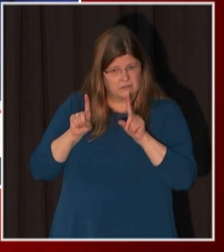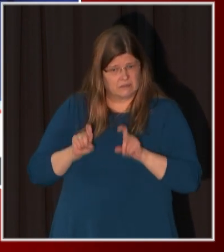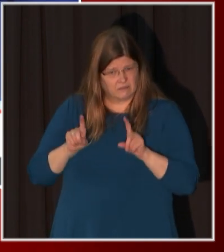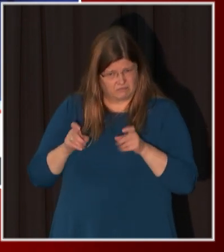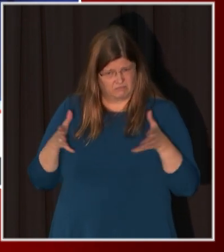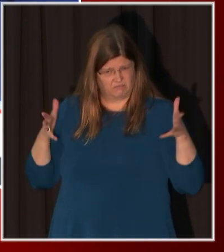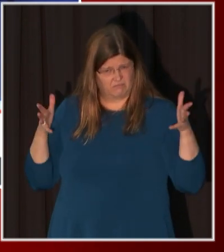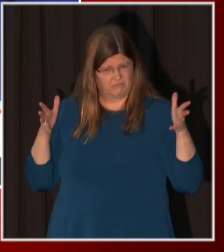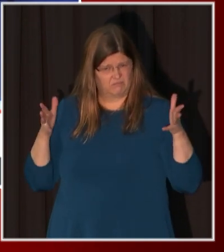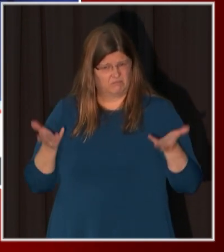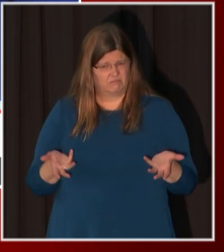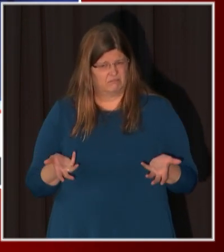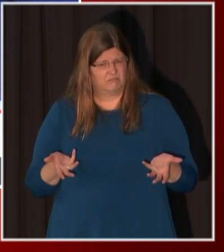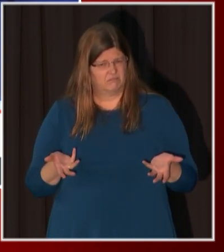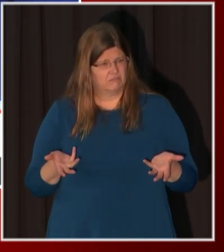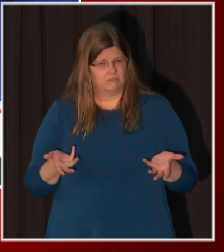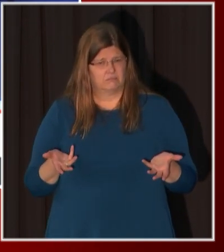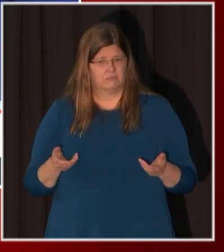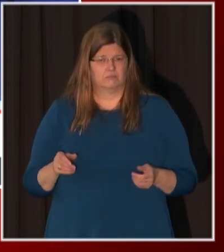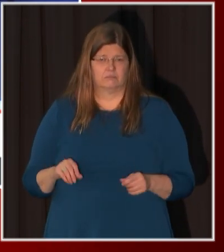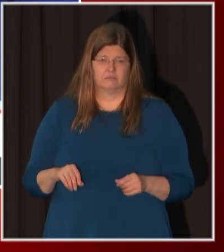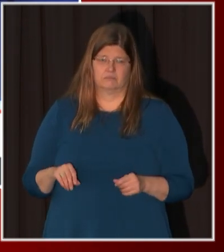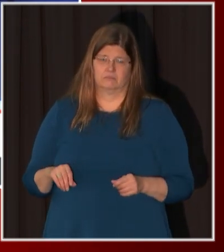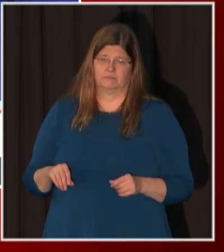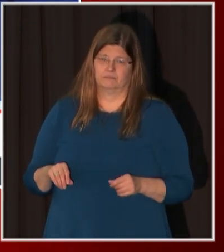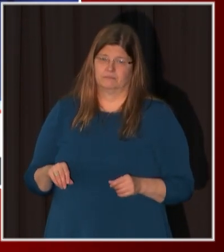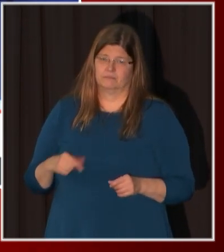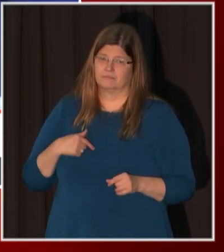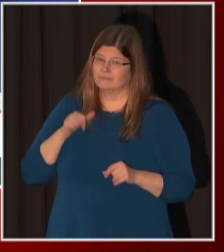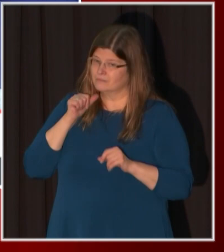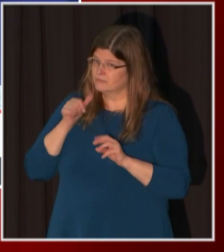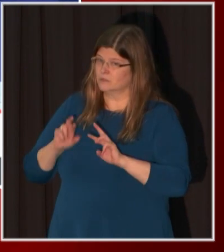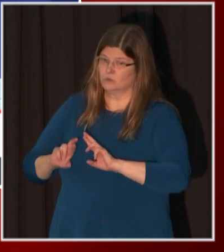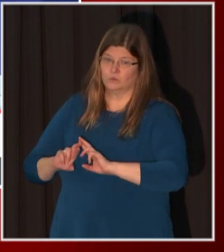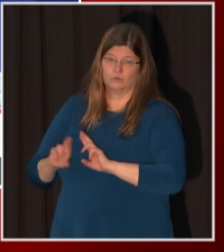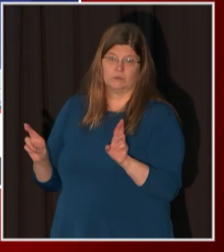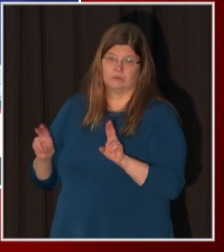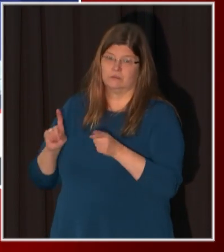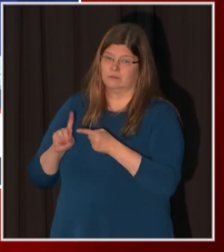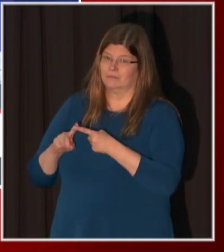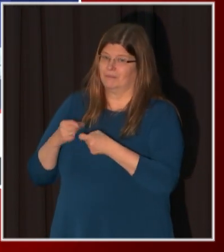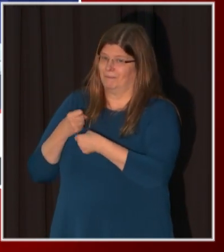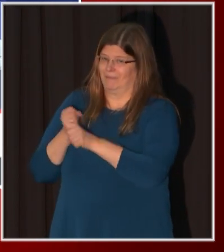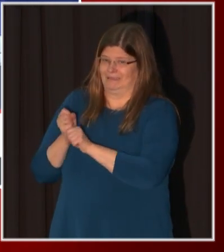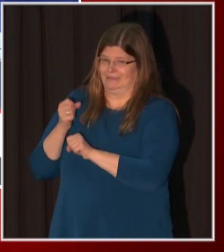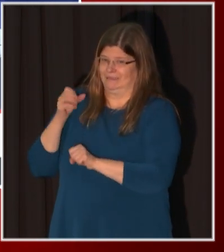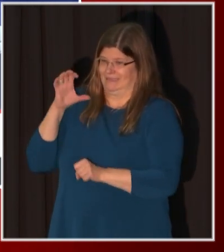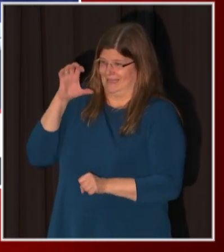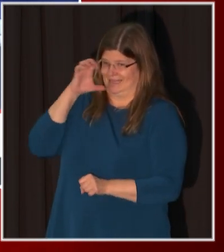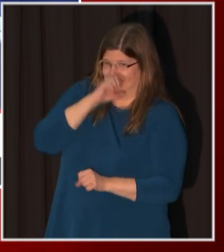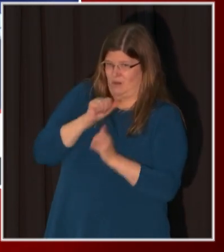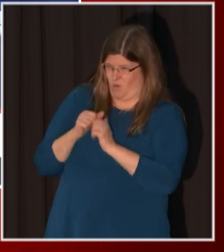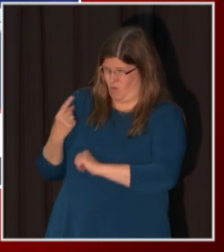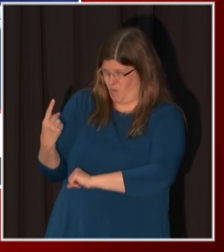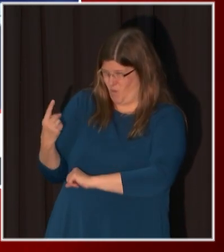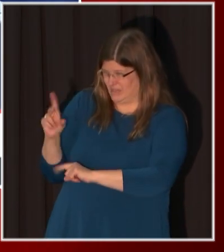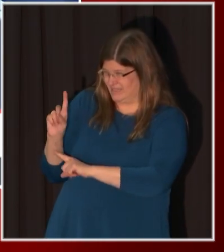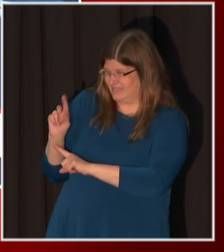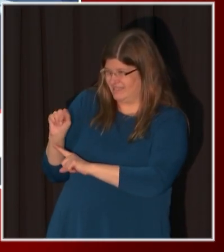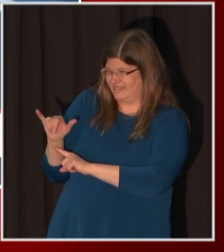is there any explanation for the number? I'm not prepared to make any inferences on a one-day change. Well, there